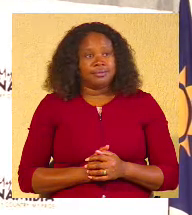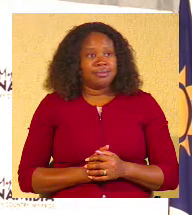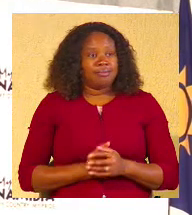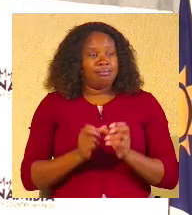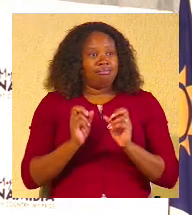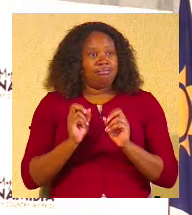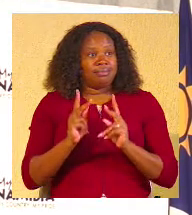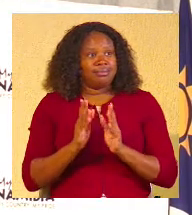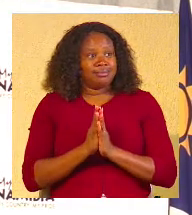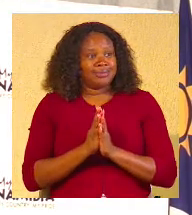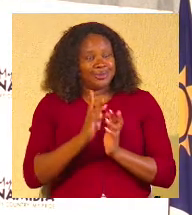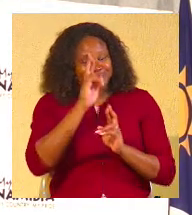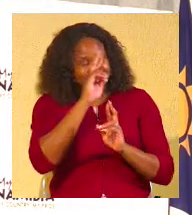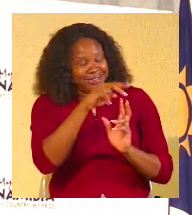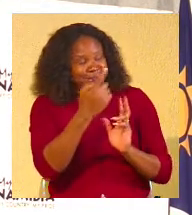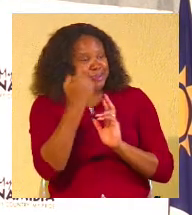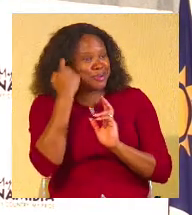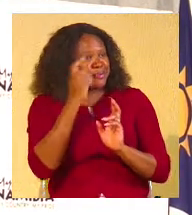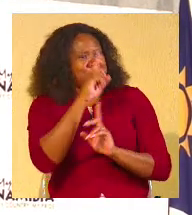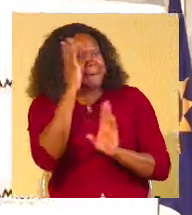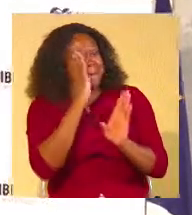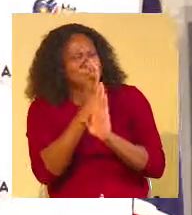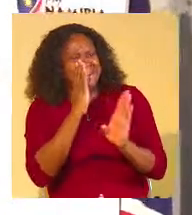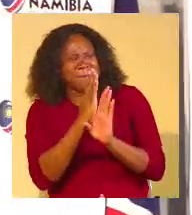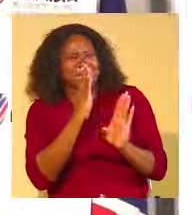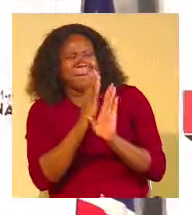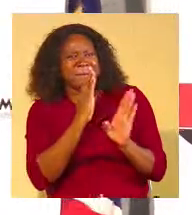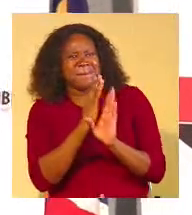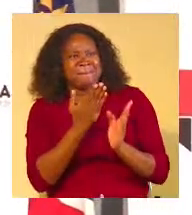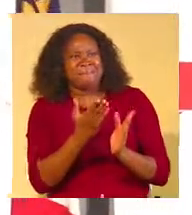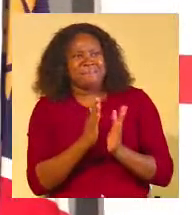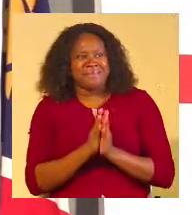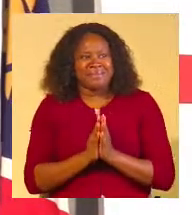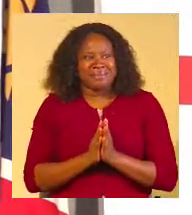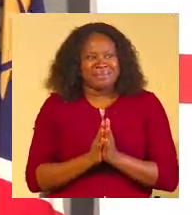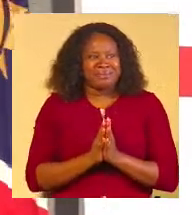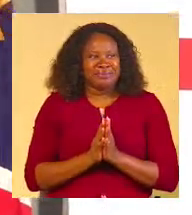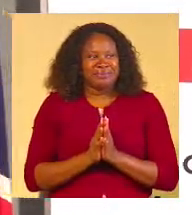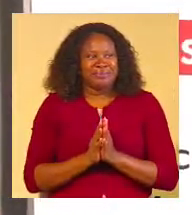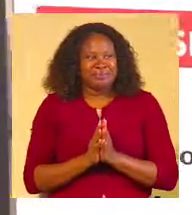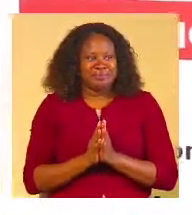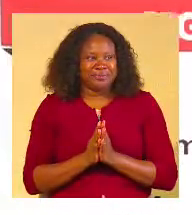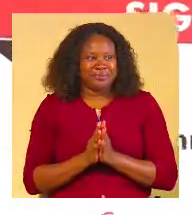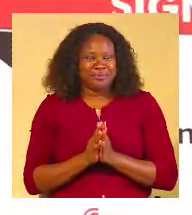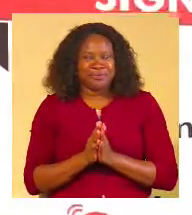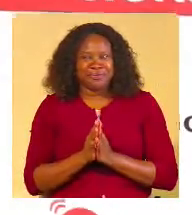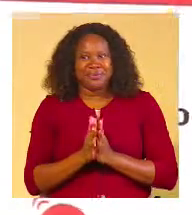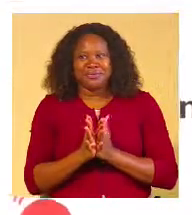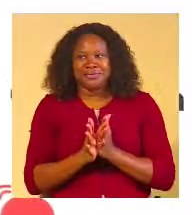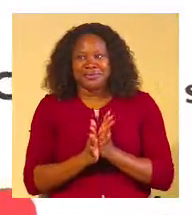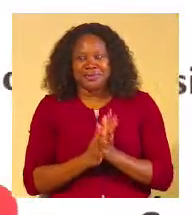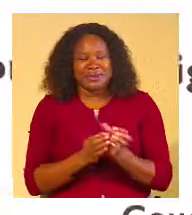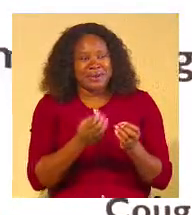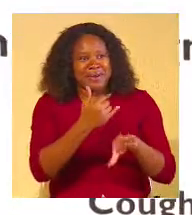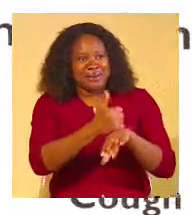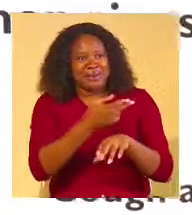Okay, Honorable Deputy Minister, all the questions were directed at you. You can shift some of them. So I'll give you an